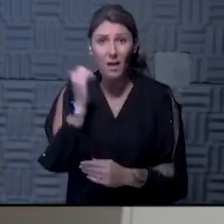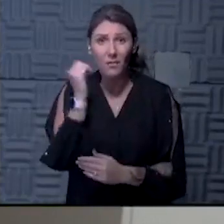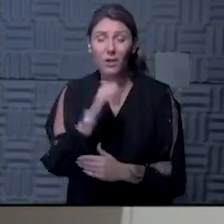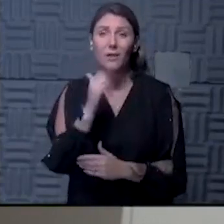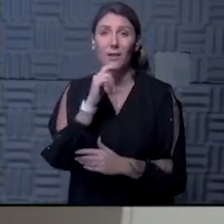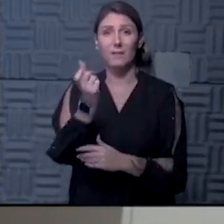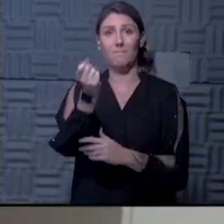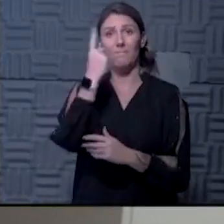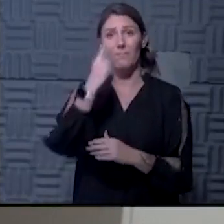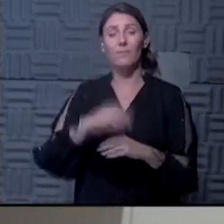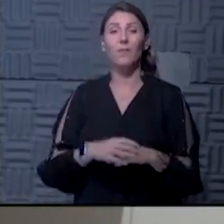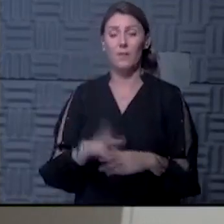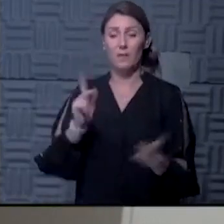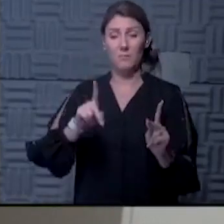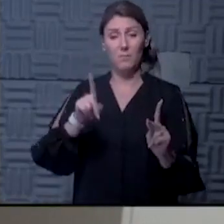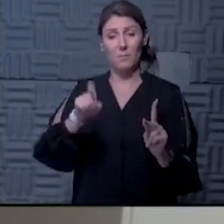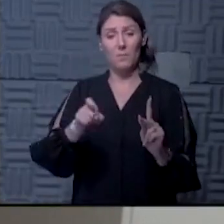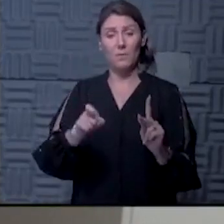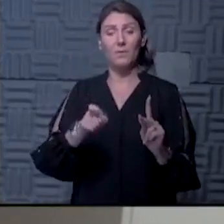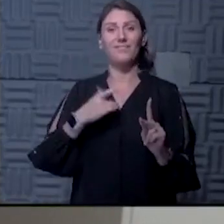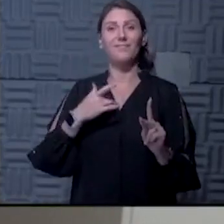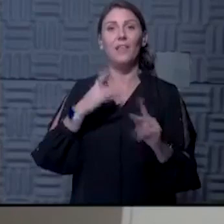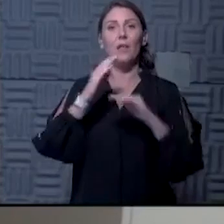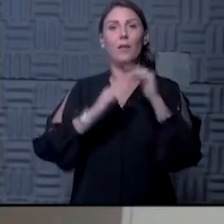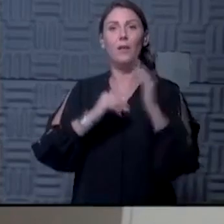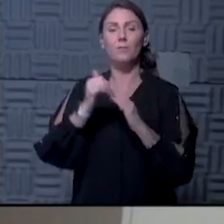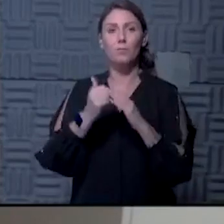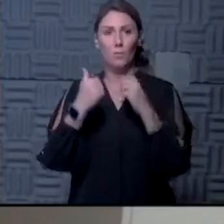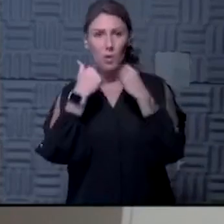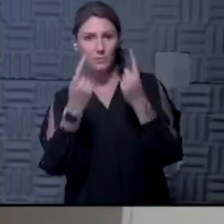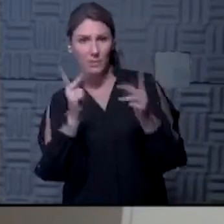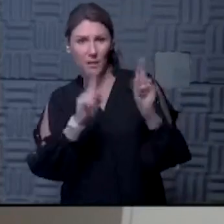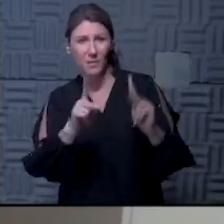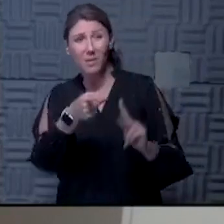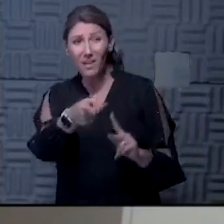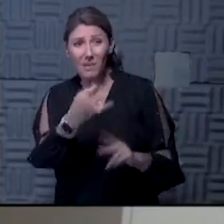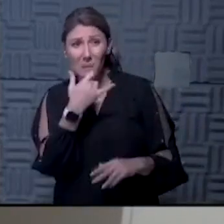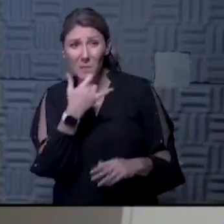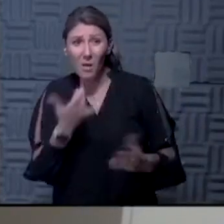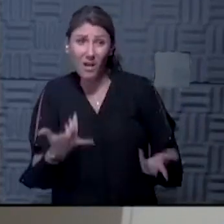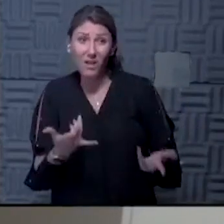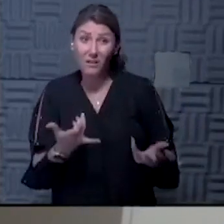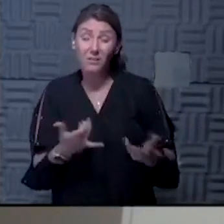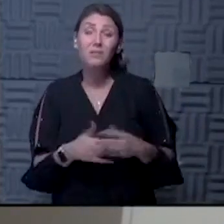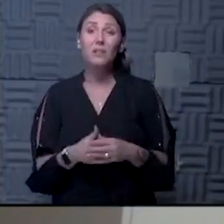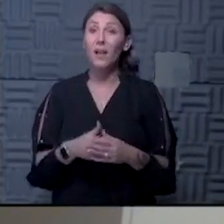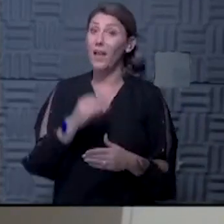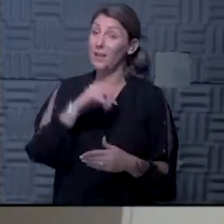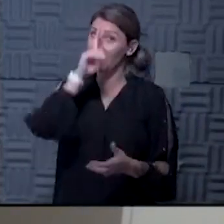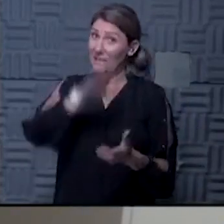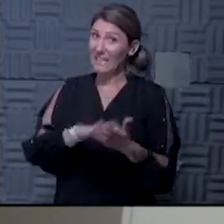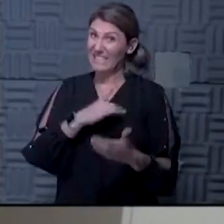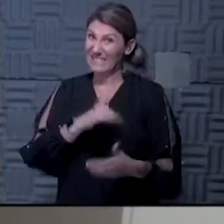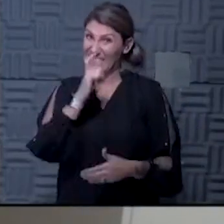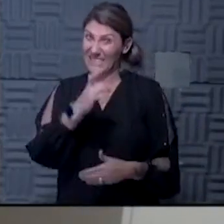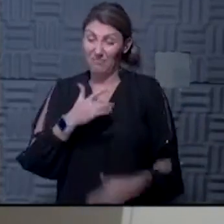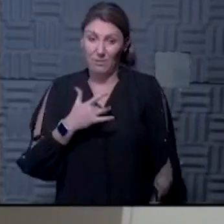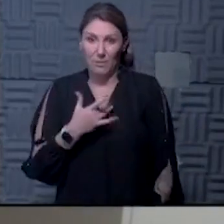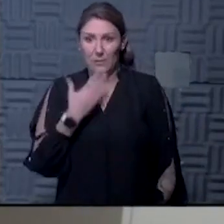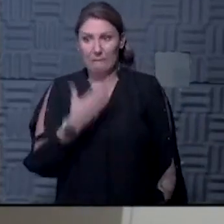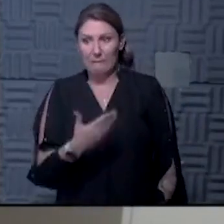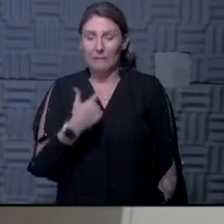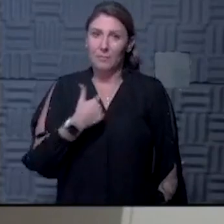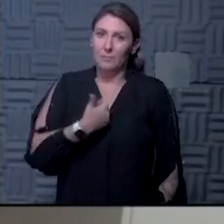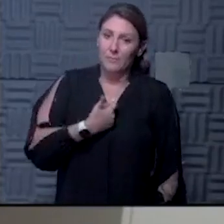it. And people have to feel comfortable telling people when they're doing something wrong. And believe me, I didn't feel very good about myself because I